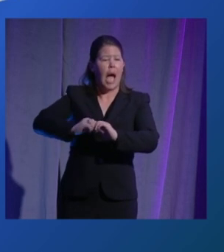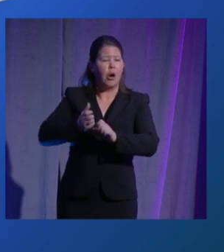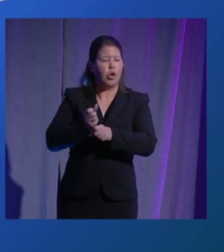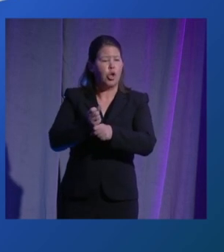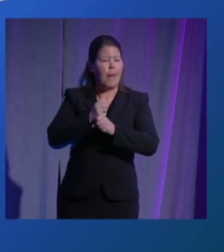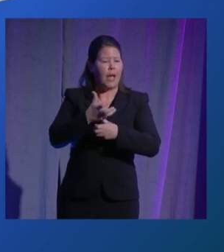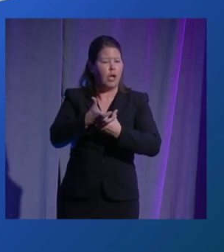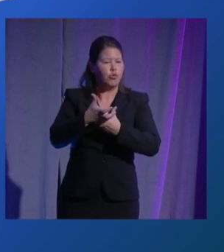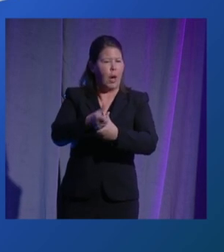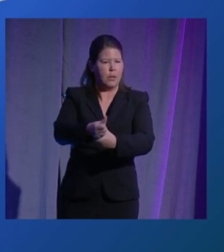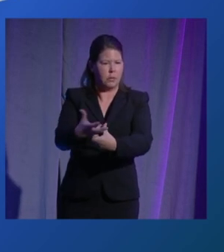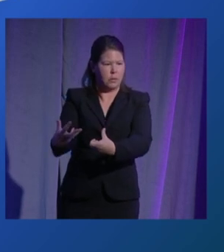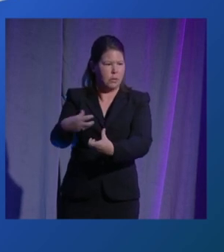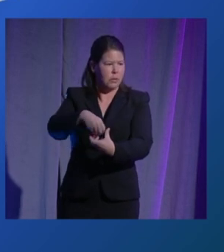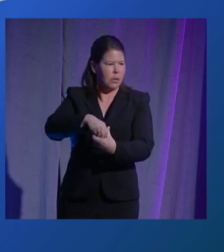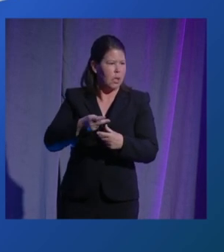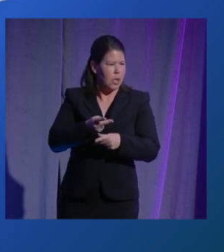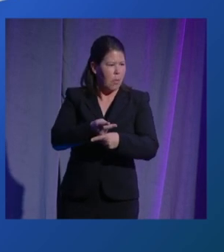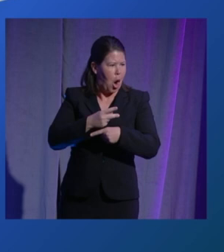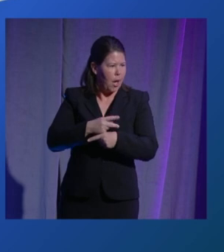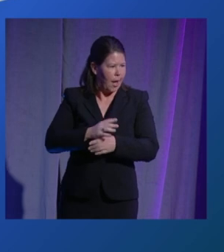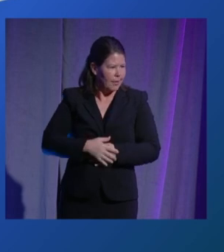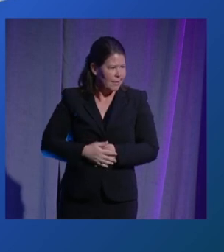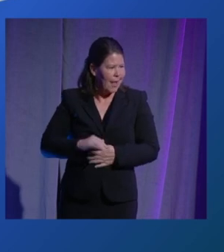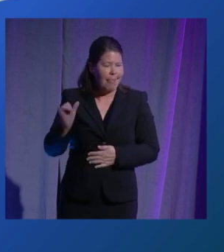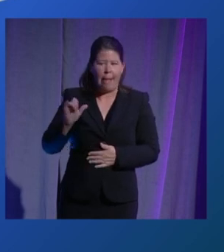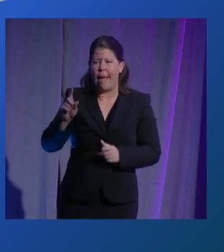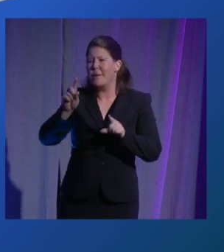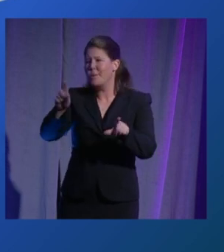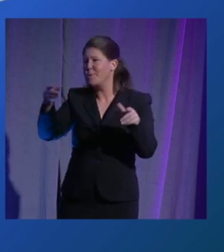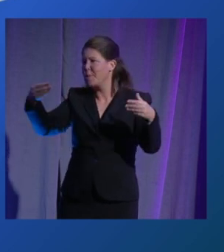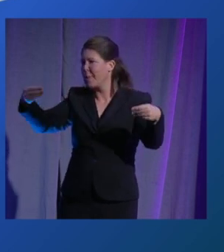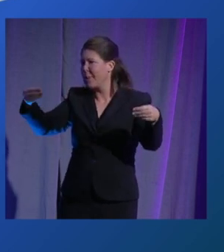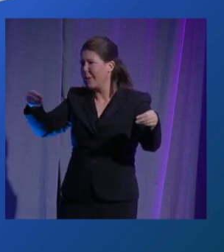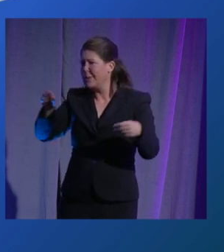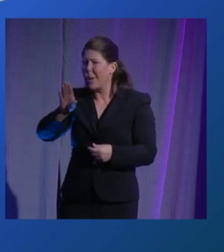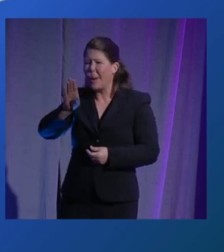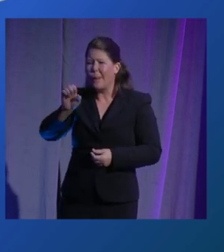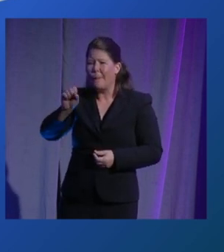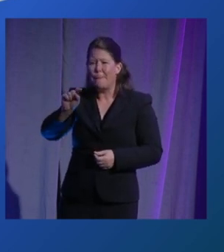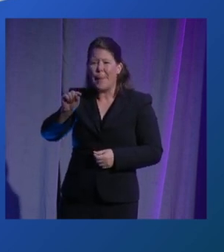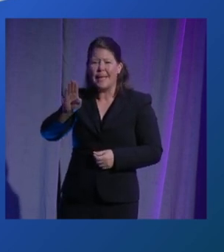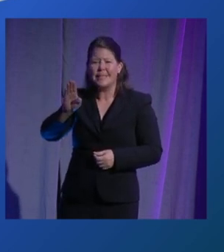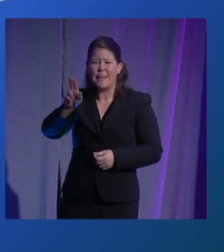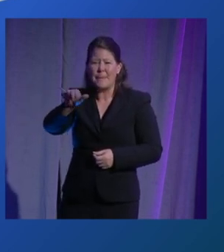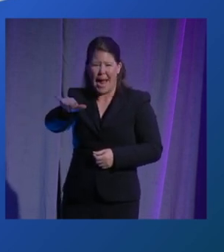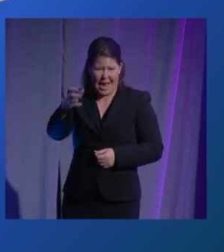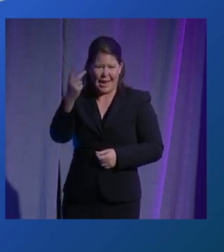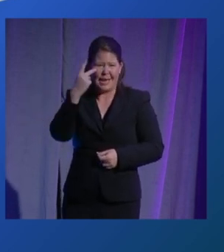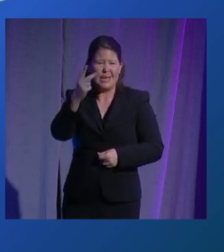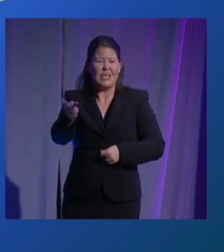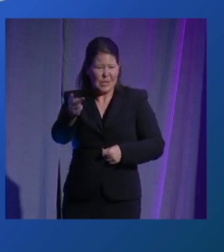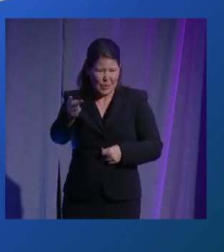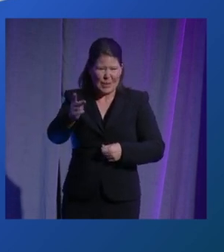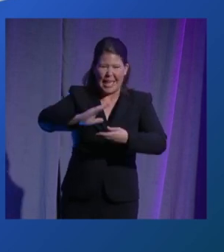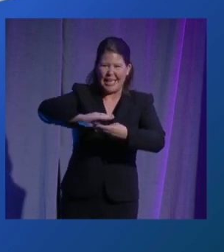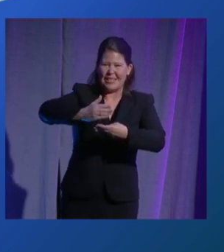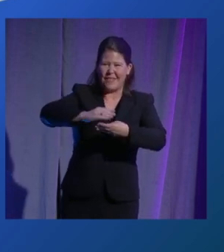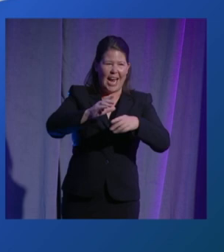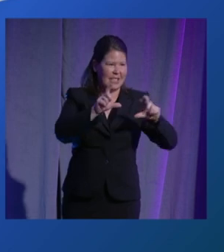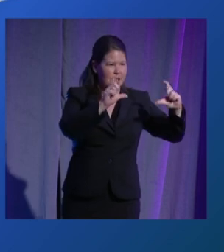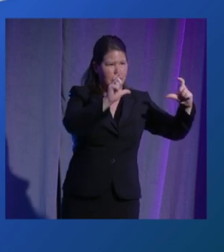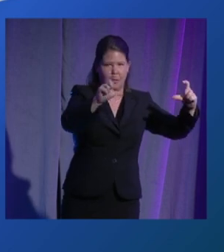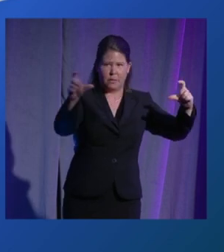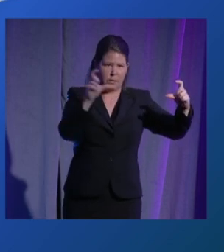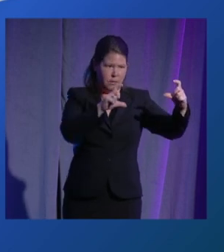when you walk in to buy a device if you're in Best Buy or whatever and you see them all lined up next to each other you look at the features